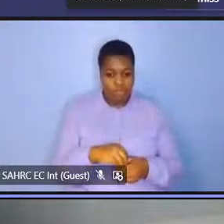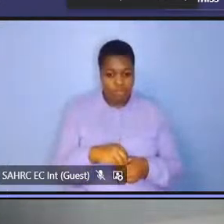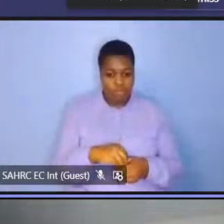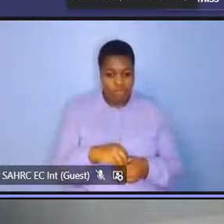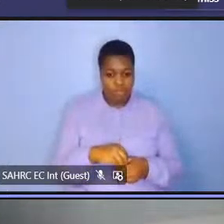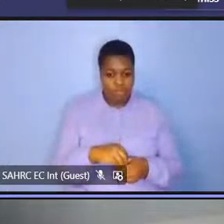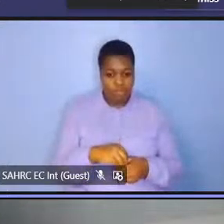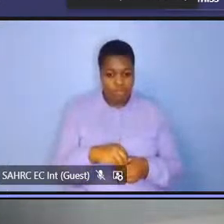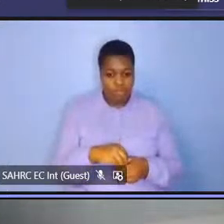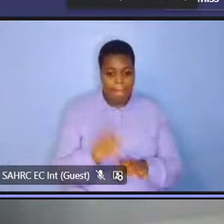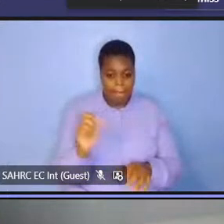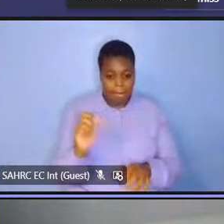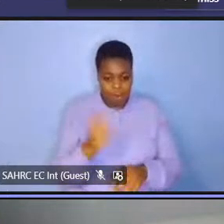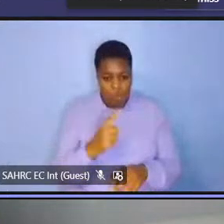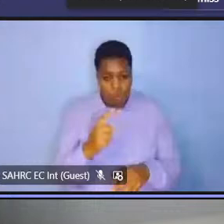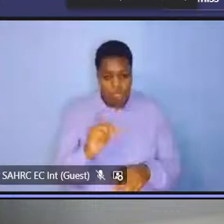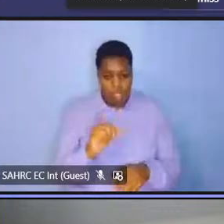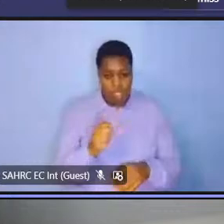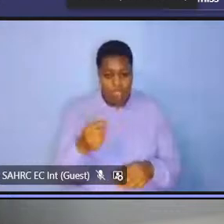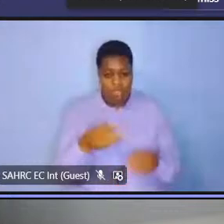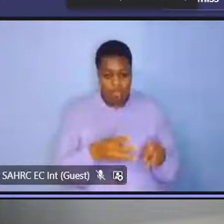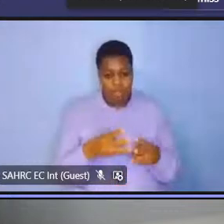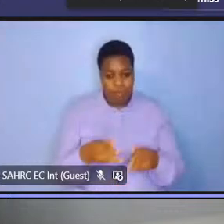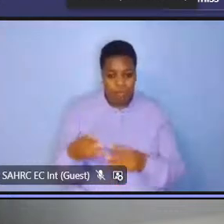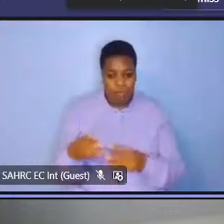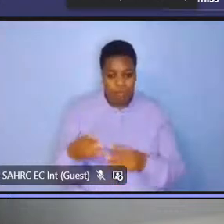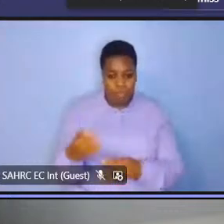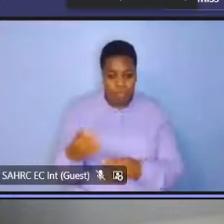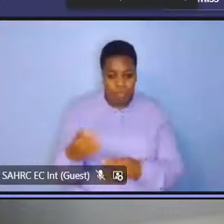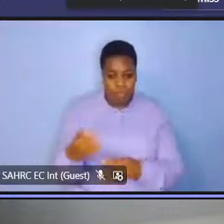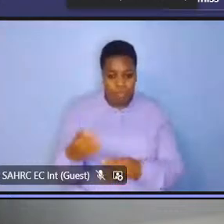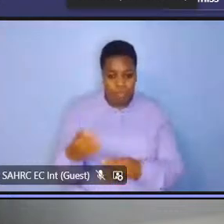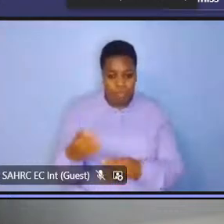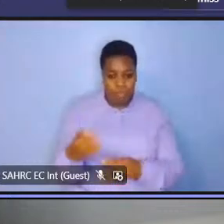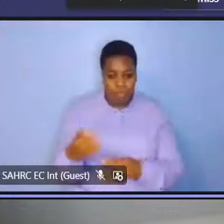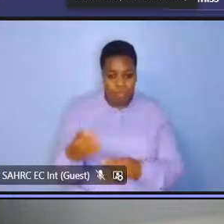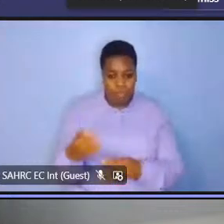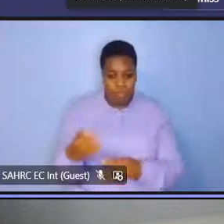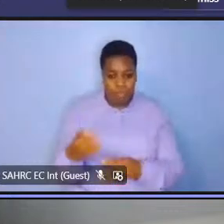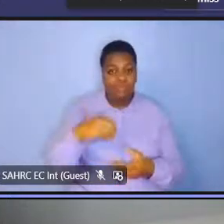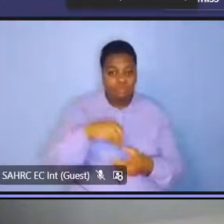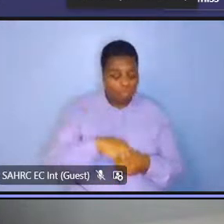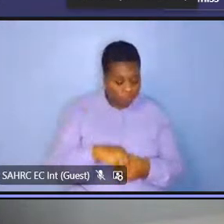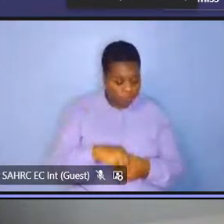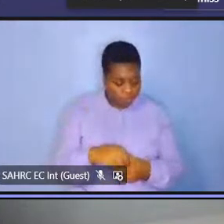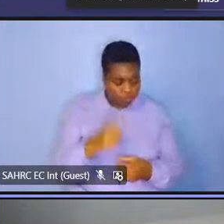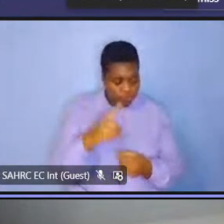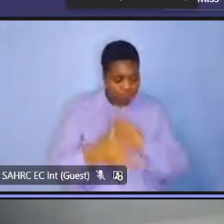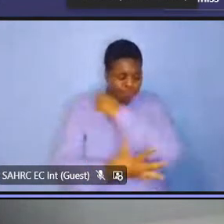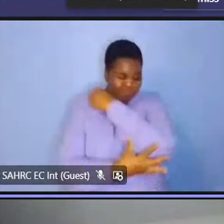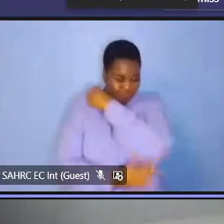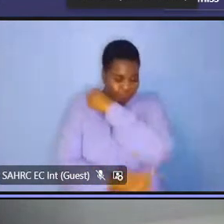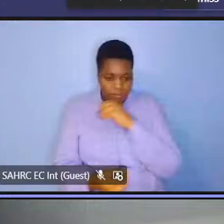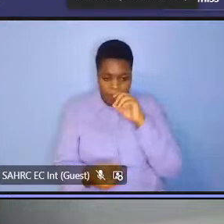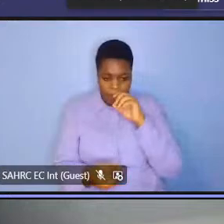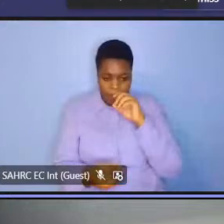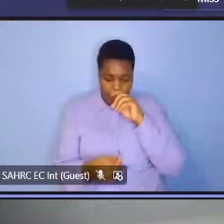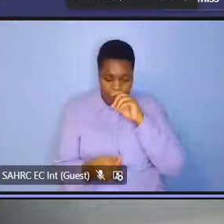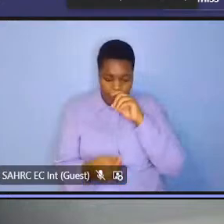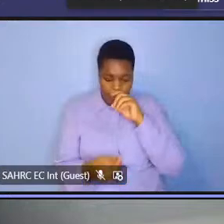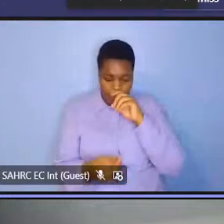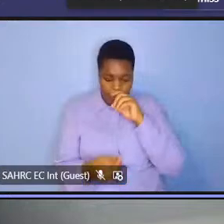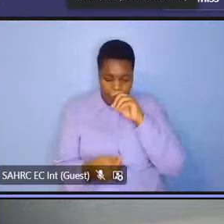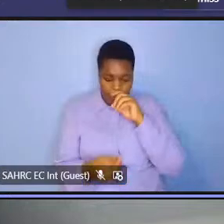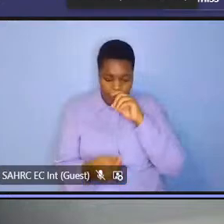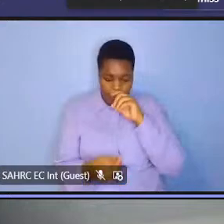sexism and all other forms of unfair discrimination and intolerance, contribute to the eradication of poverty, etc. But what I want to